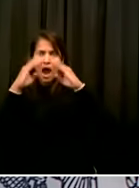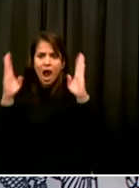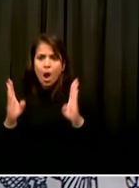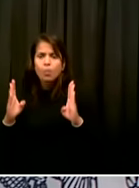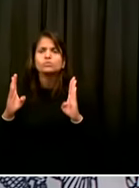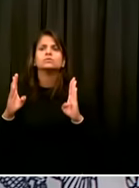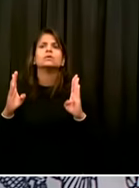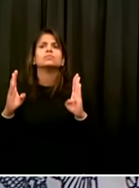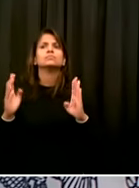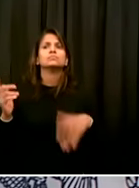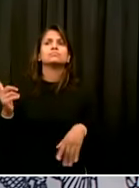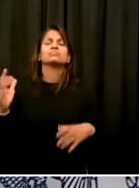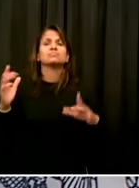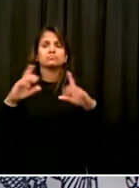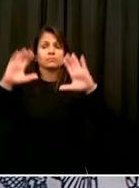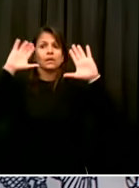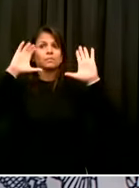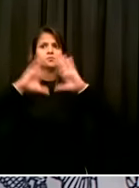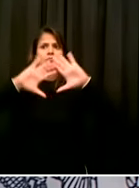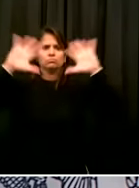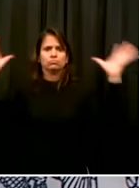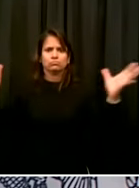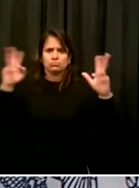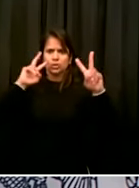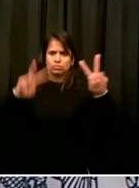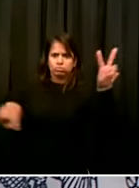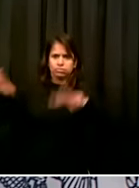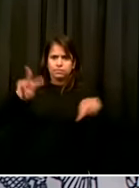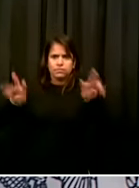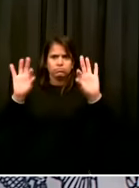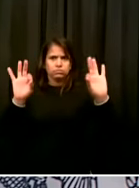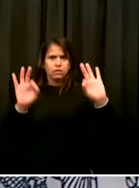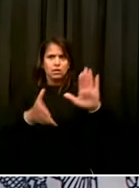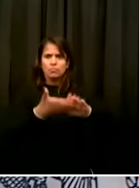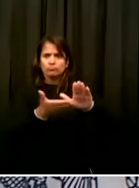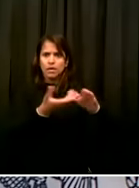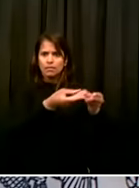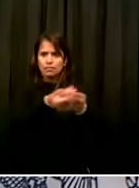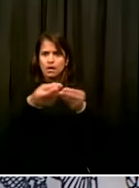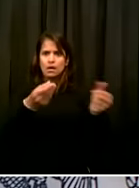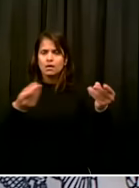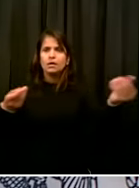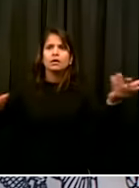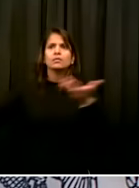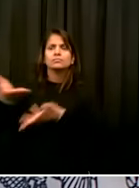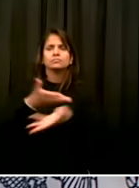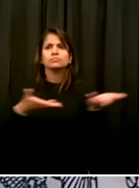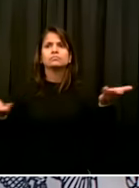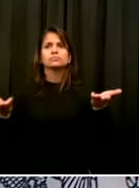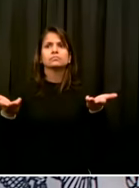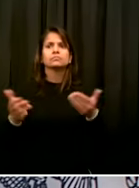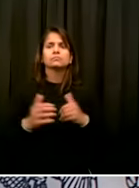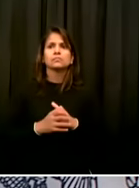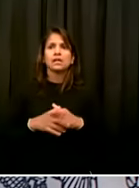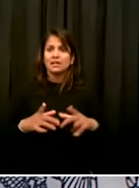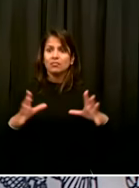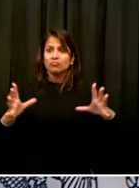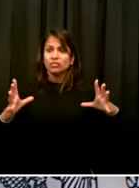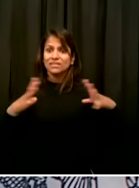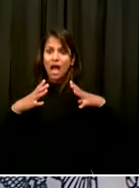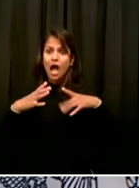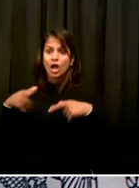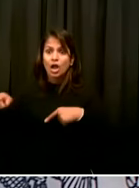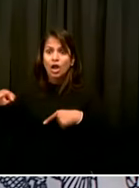an agency, for example, has had a lot of attrition, but they are crucial to those missions, you're going to have to find a way to get enough workers back into